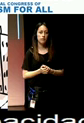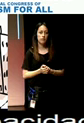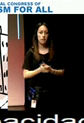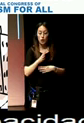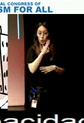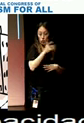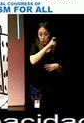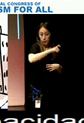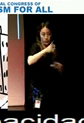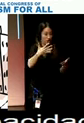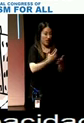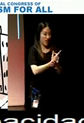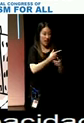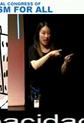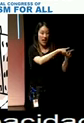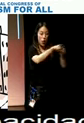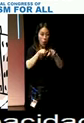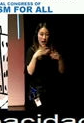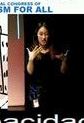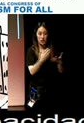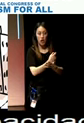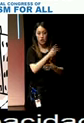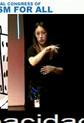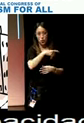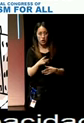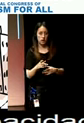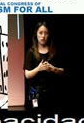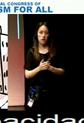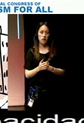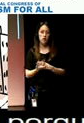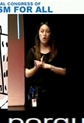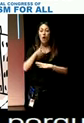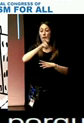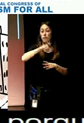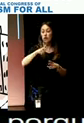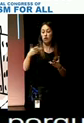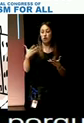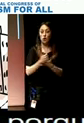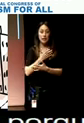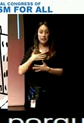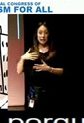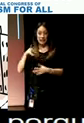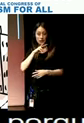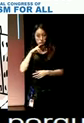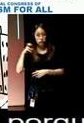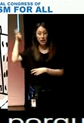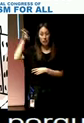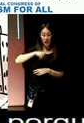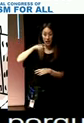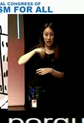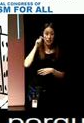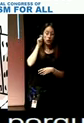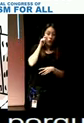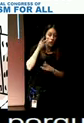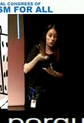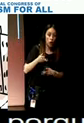are coming to Israel or like to come to a place just for a kind of a view, or a